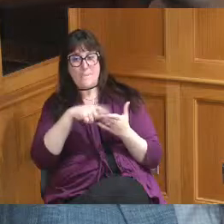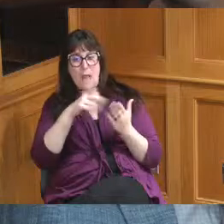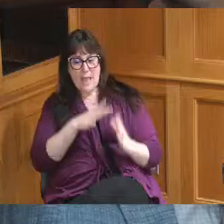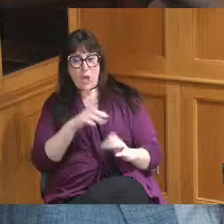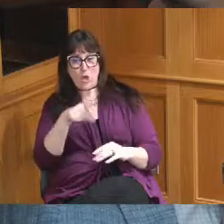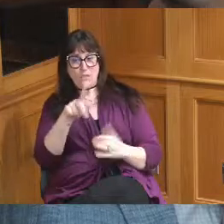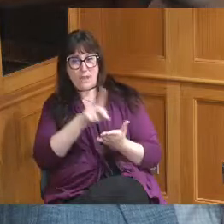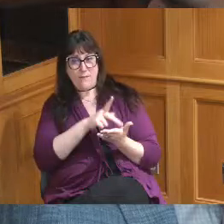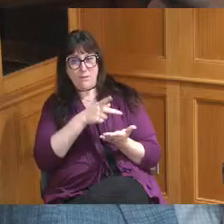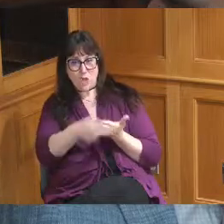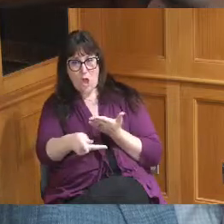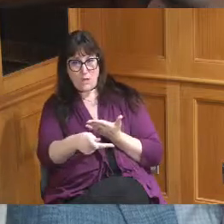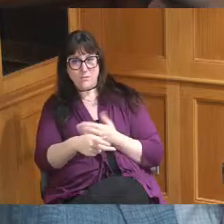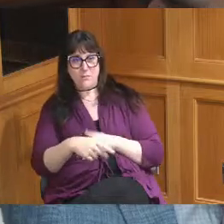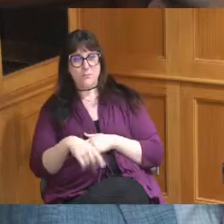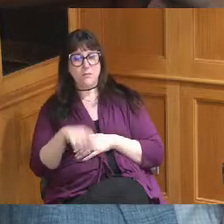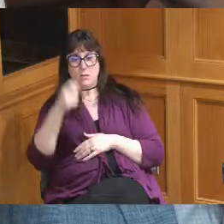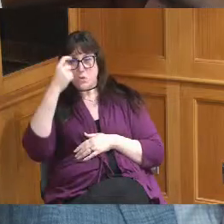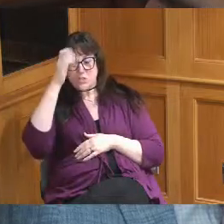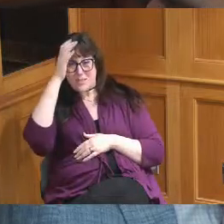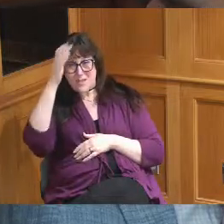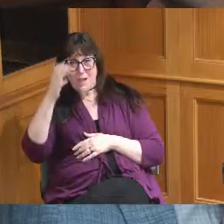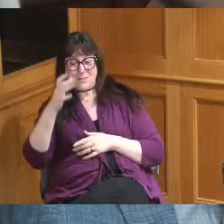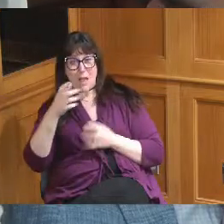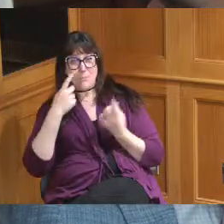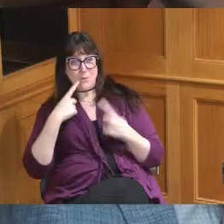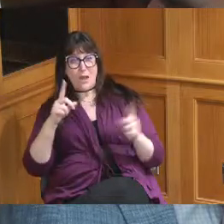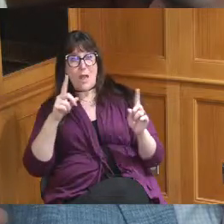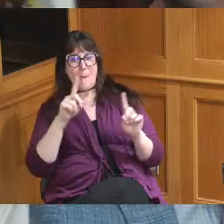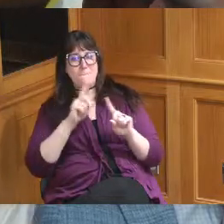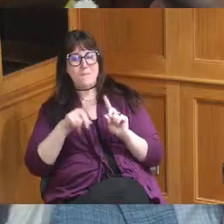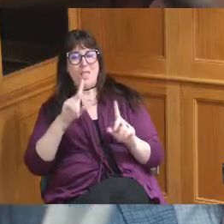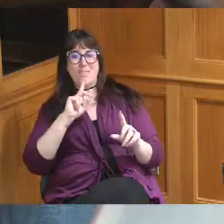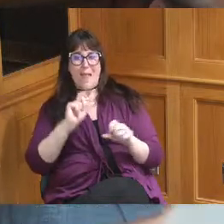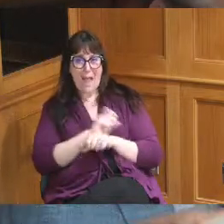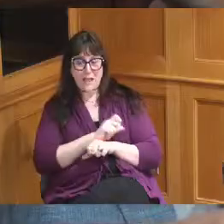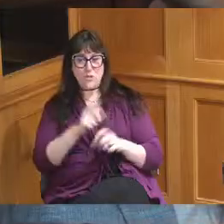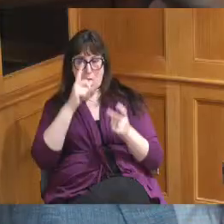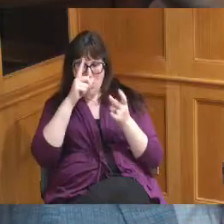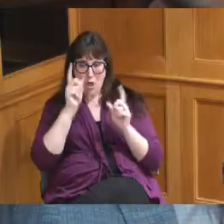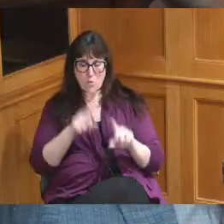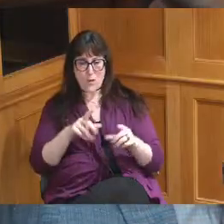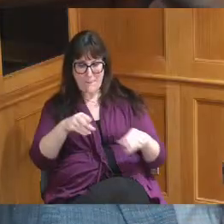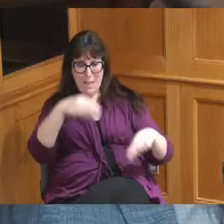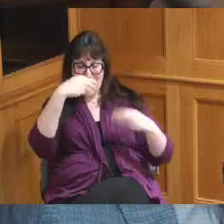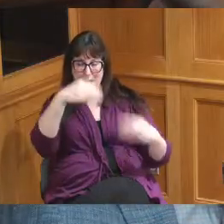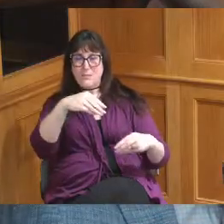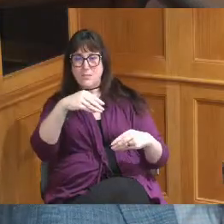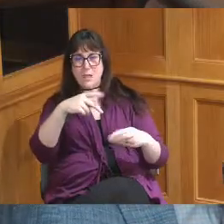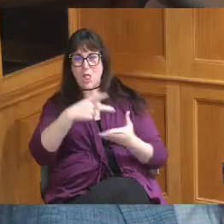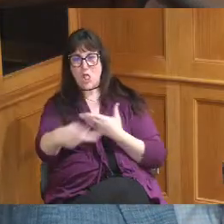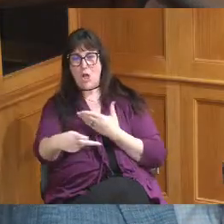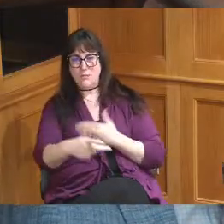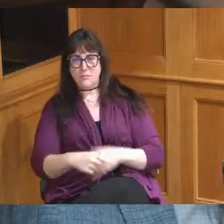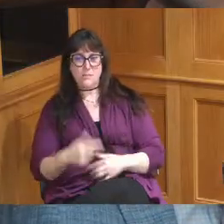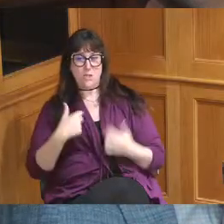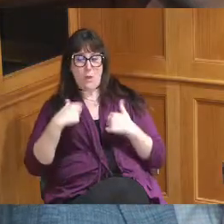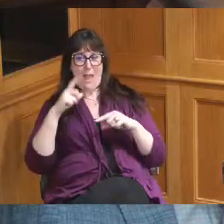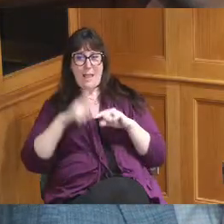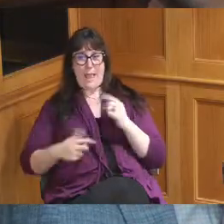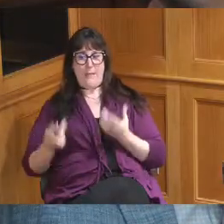concept, but they lost on the actual binding agreement. So for me, I can't get up and clap and take a